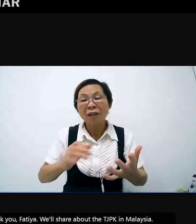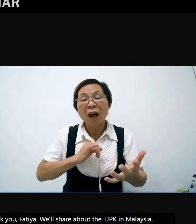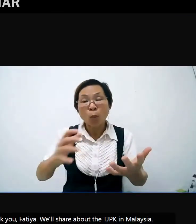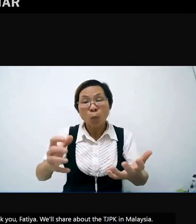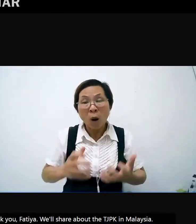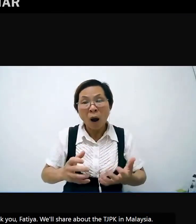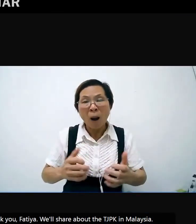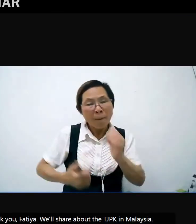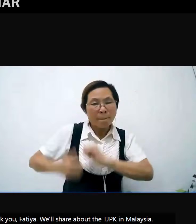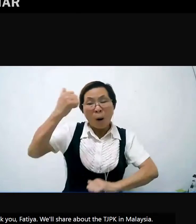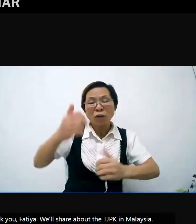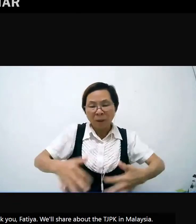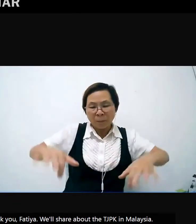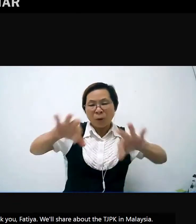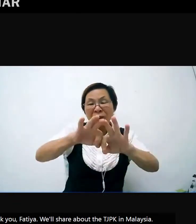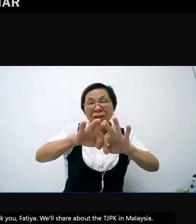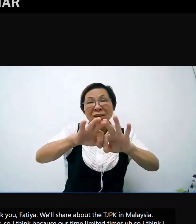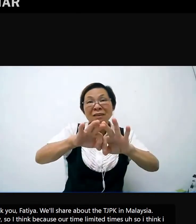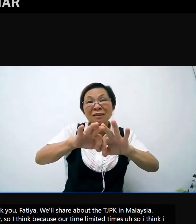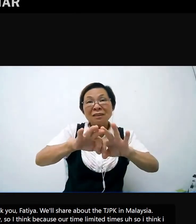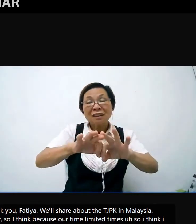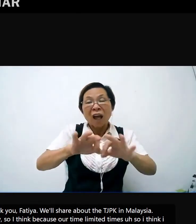the most important thing that